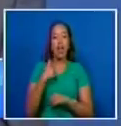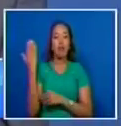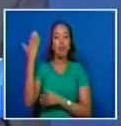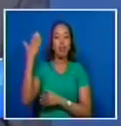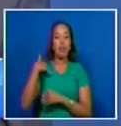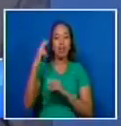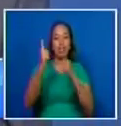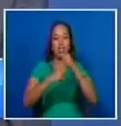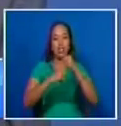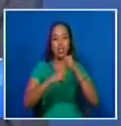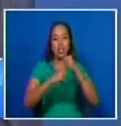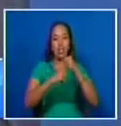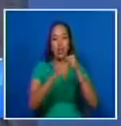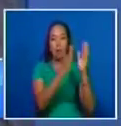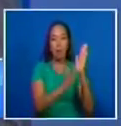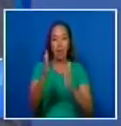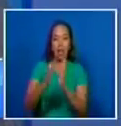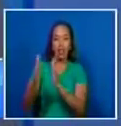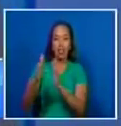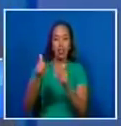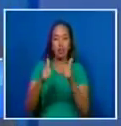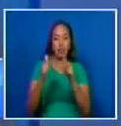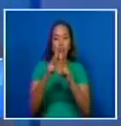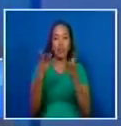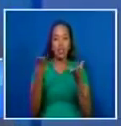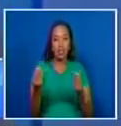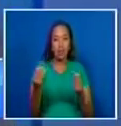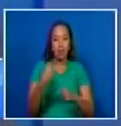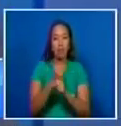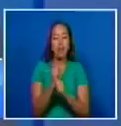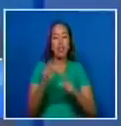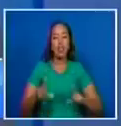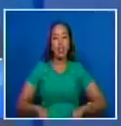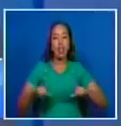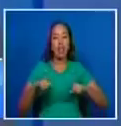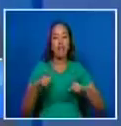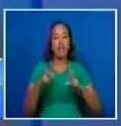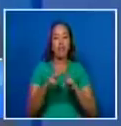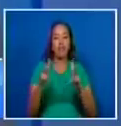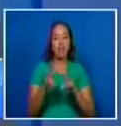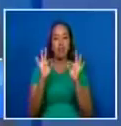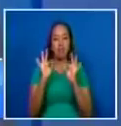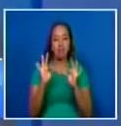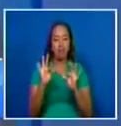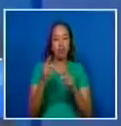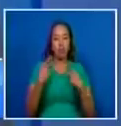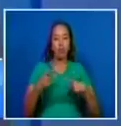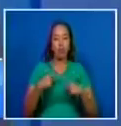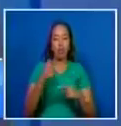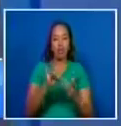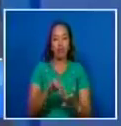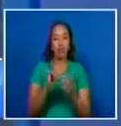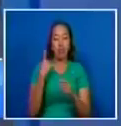six-point plan, which is very simple, making life affordable, period. Bringing jobs, especially for the